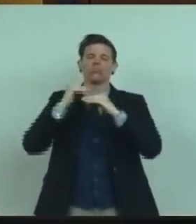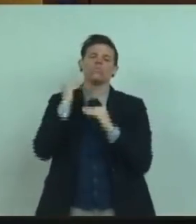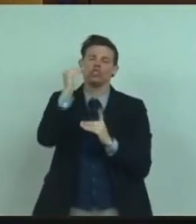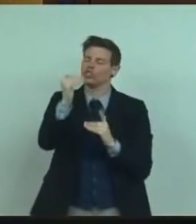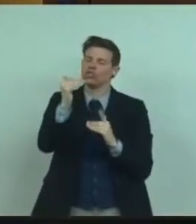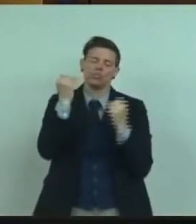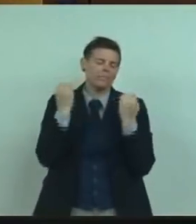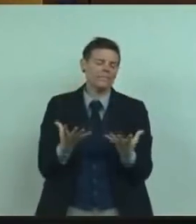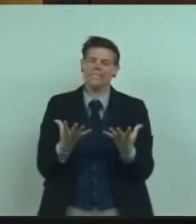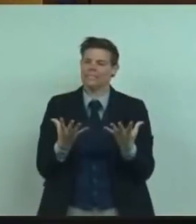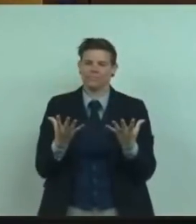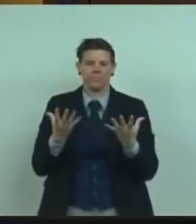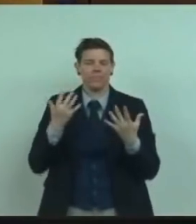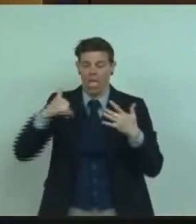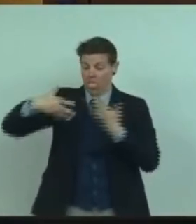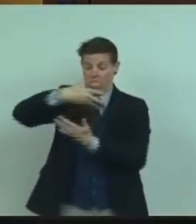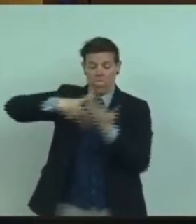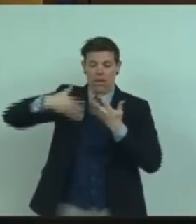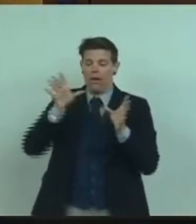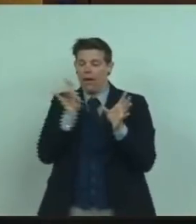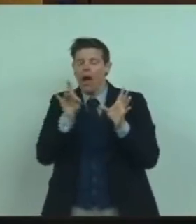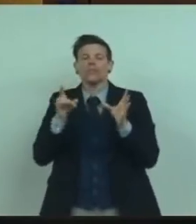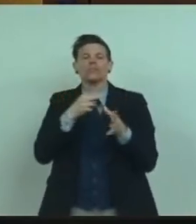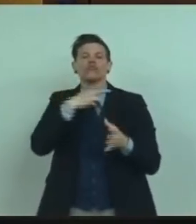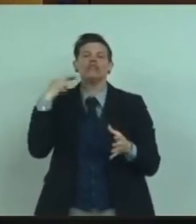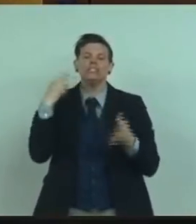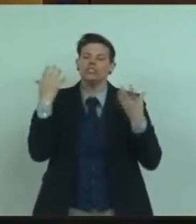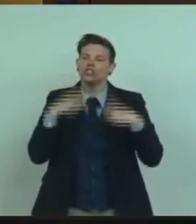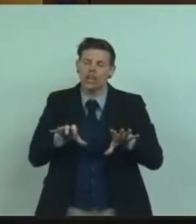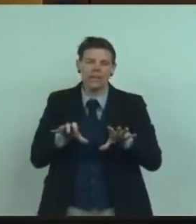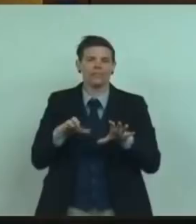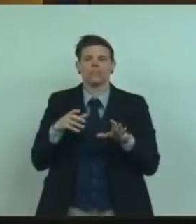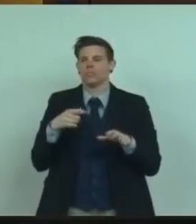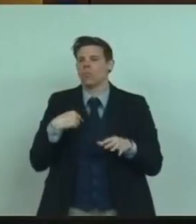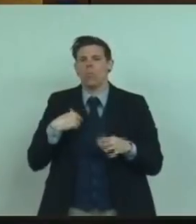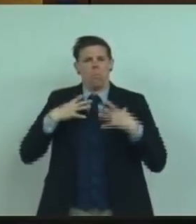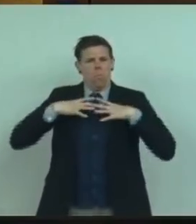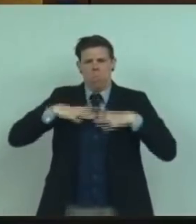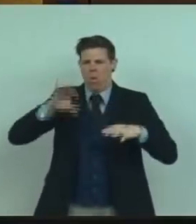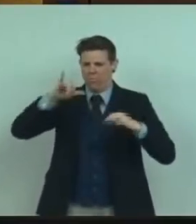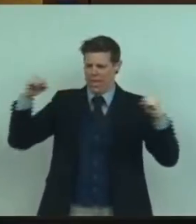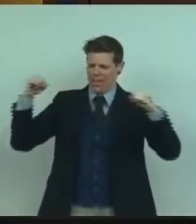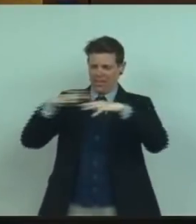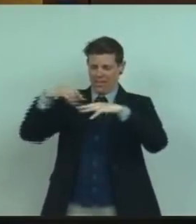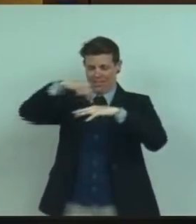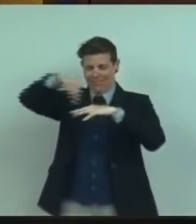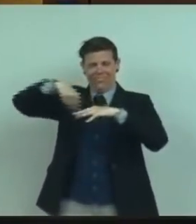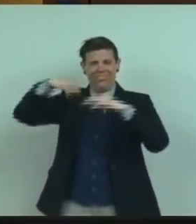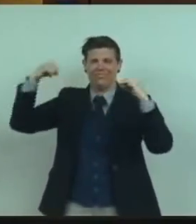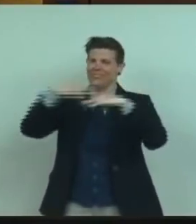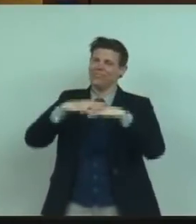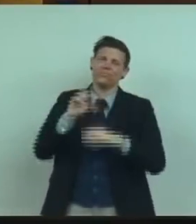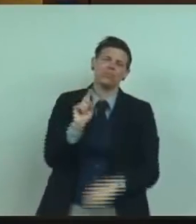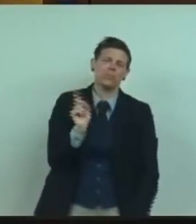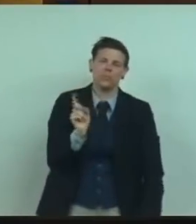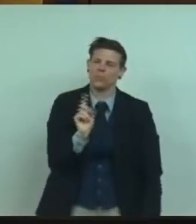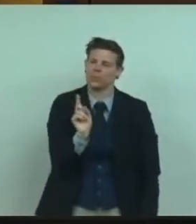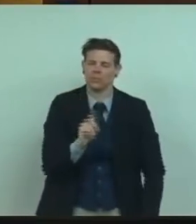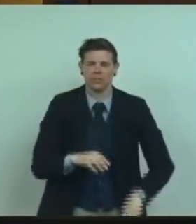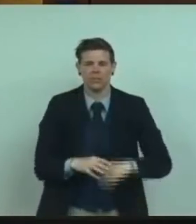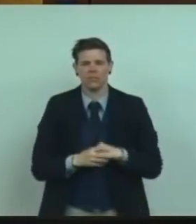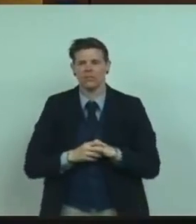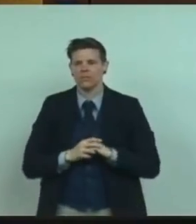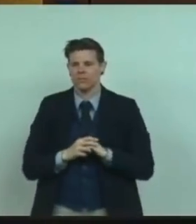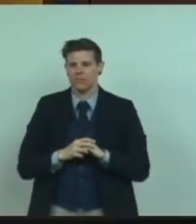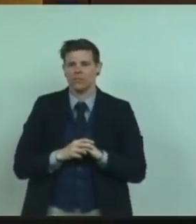context that we did not intend. If I can't get organizations who we've exempted to do what